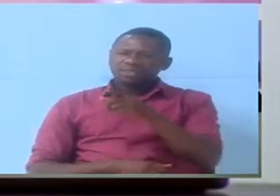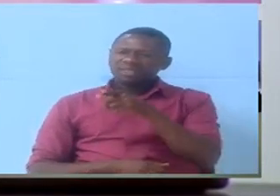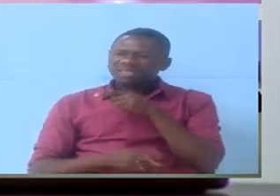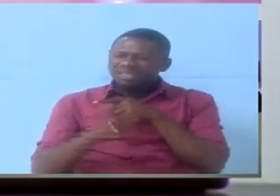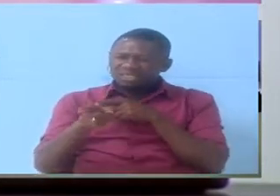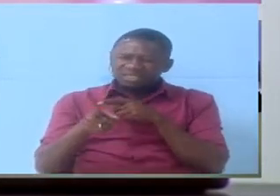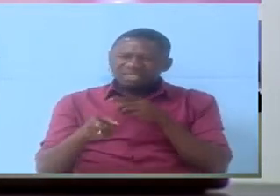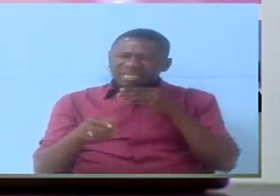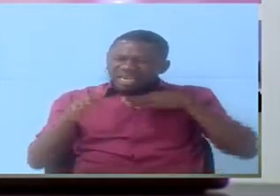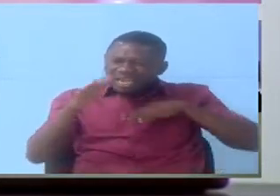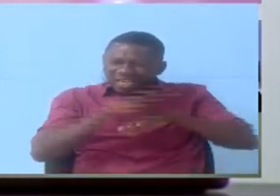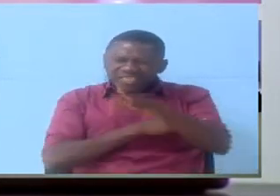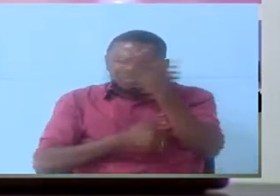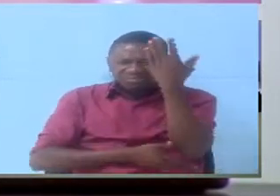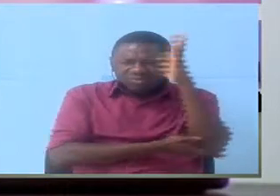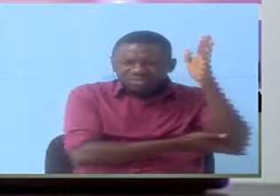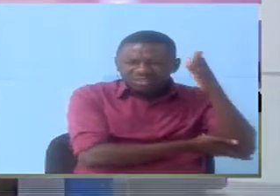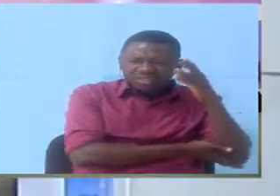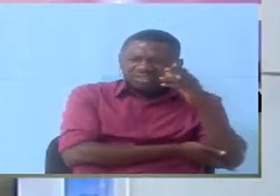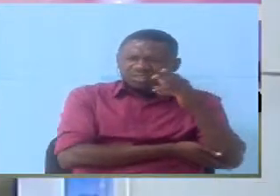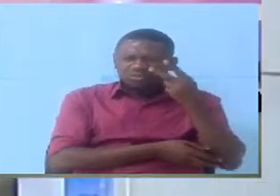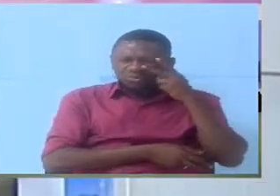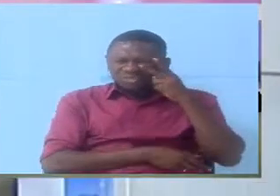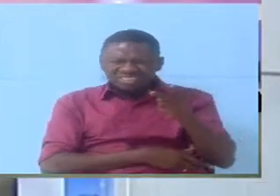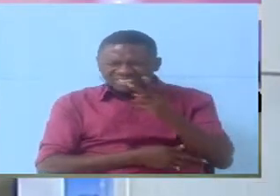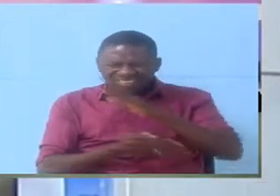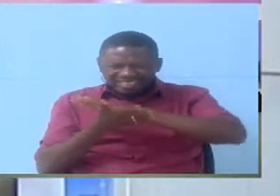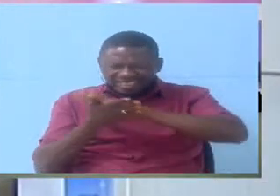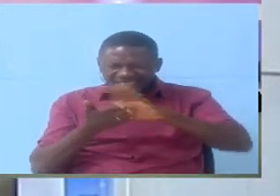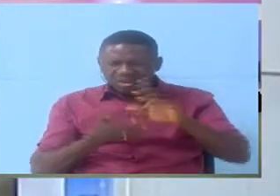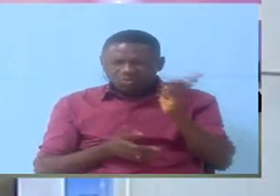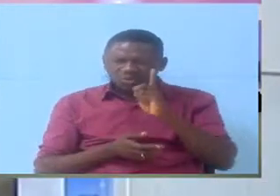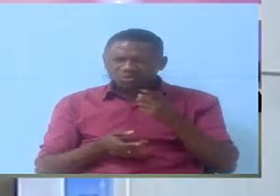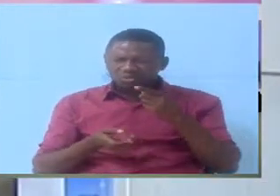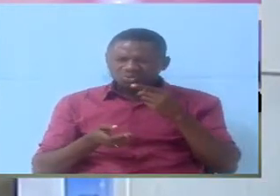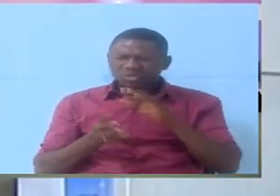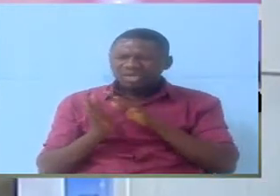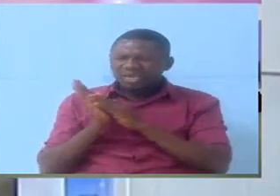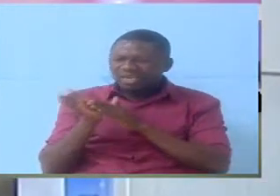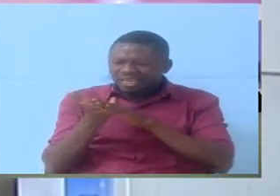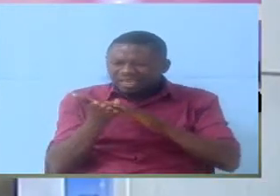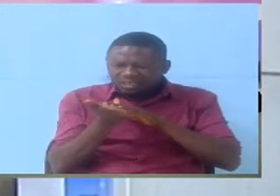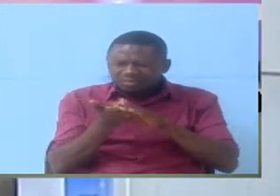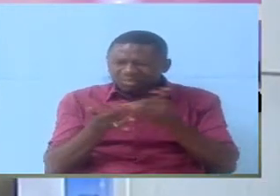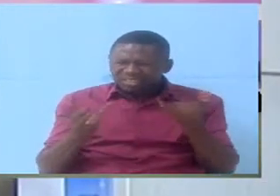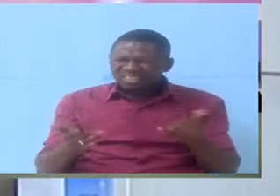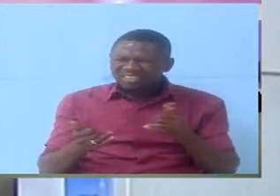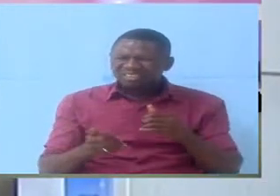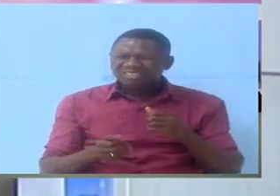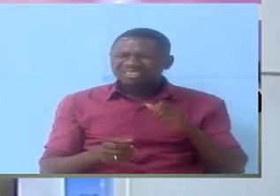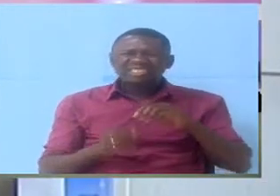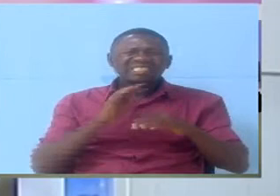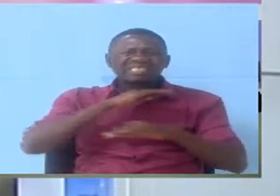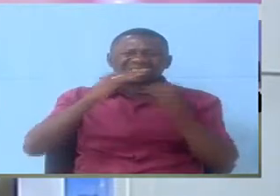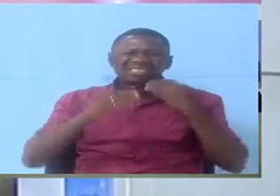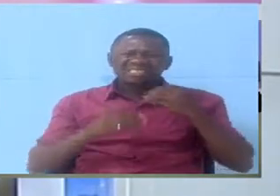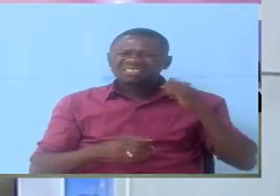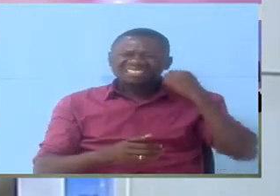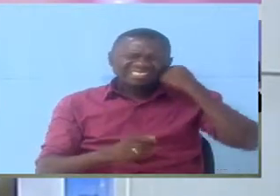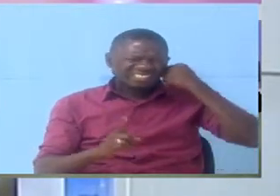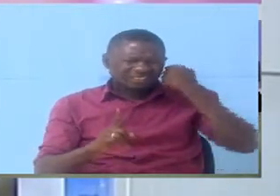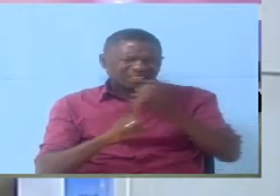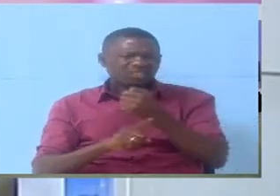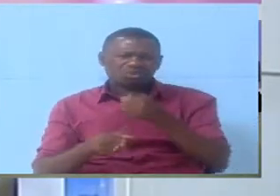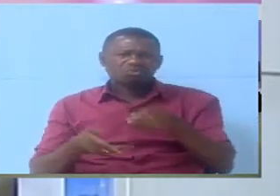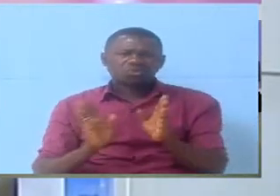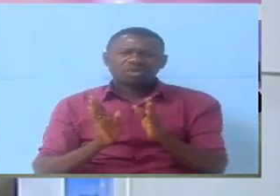a crime scene? Oh, I don't die forest when you go to Bampuruka Furo Jaba, Koya for Yam and the for Nyaja or Ketan Mulla. No control.